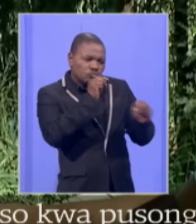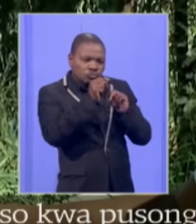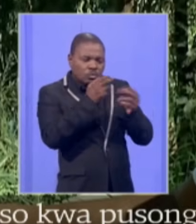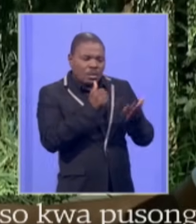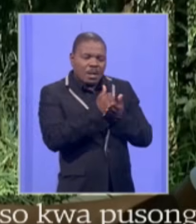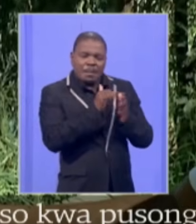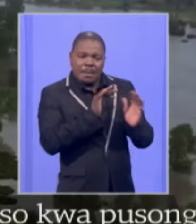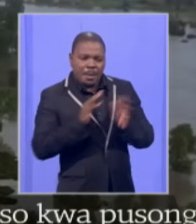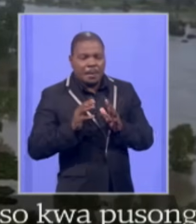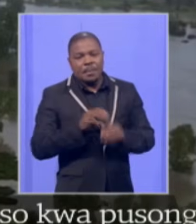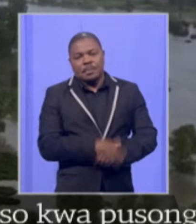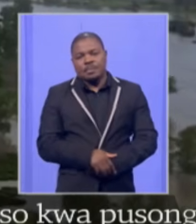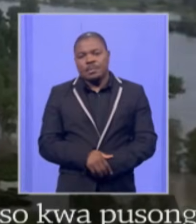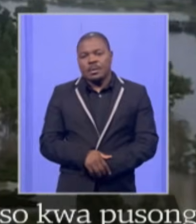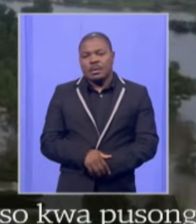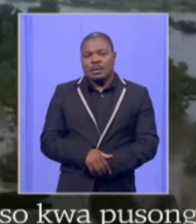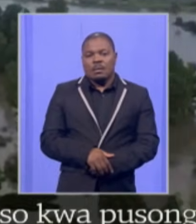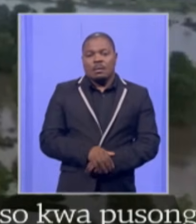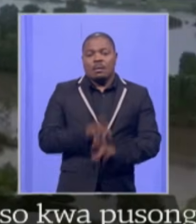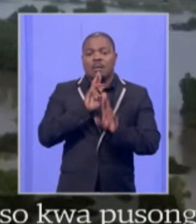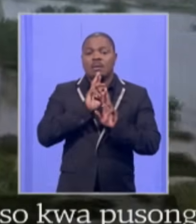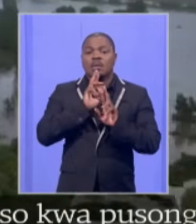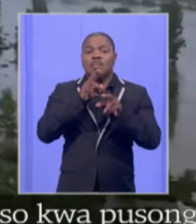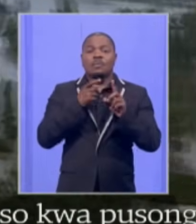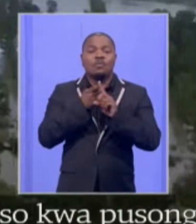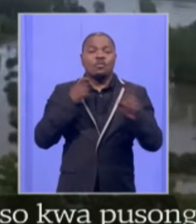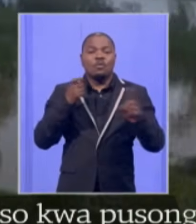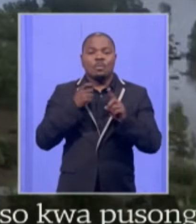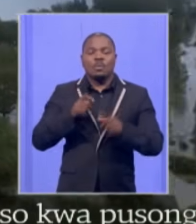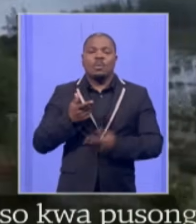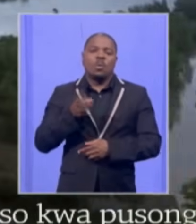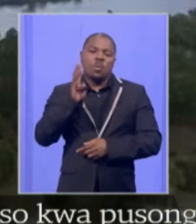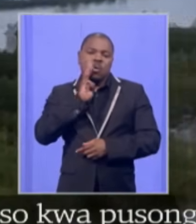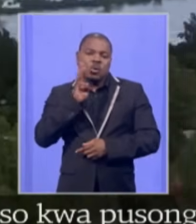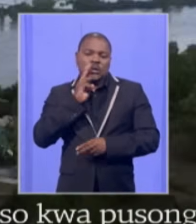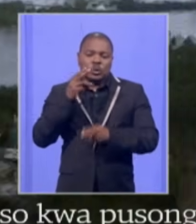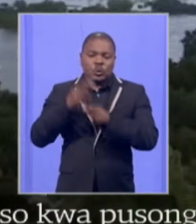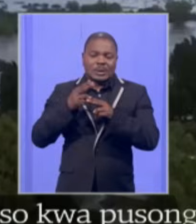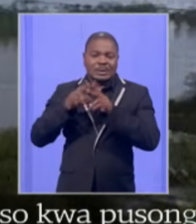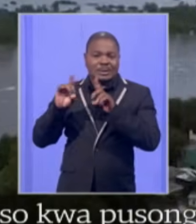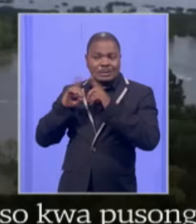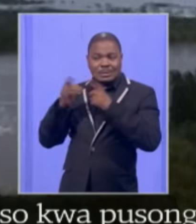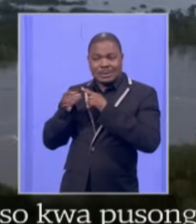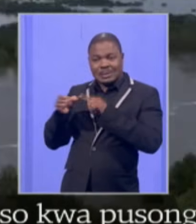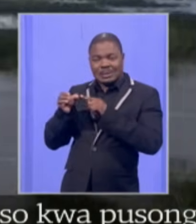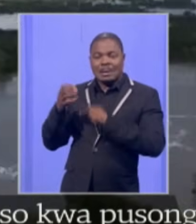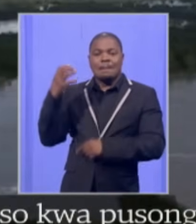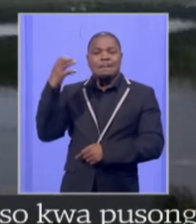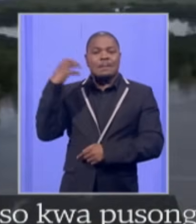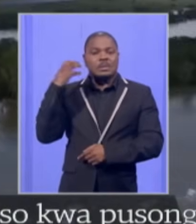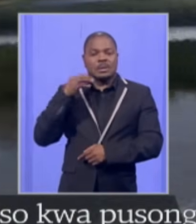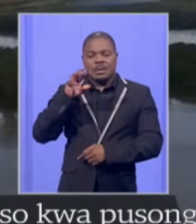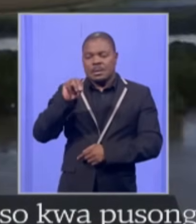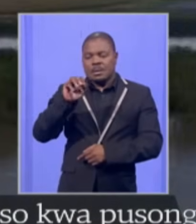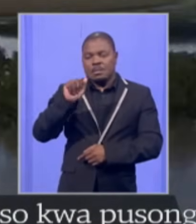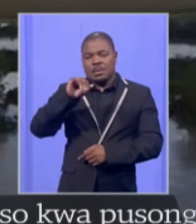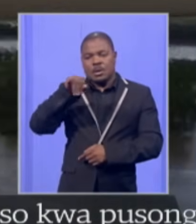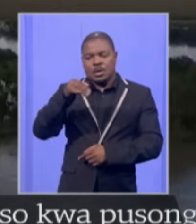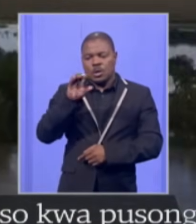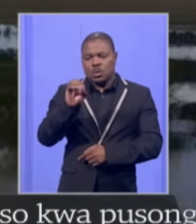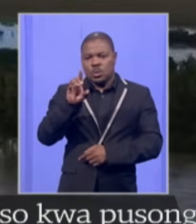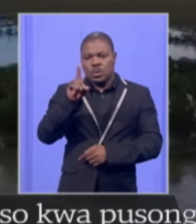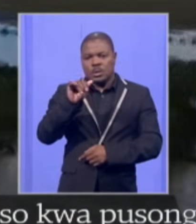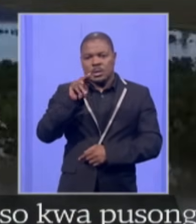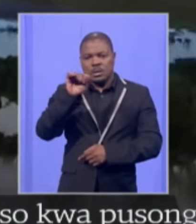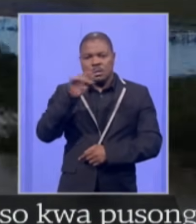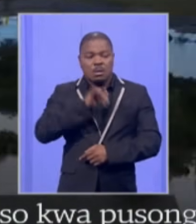thusa ka tsela ntseng jang. Go ya ka pegelo e re botsweng ke Lefapha la Metsi le Kgeleloleswe, Tona Phemi Majodina o solofetse go etela letamo